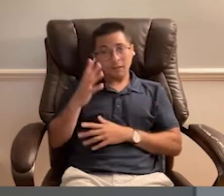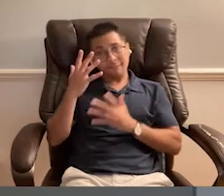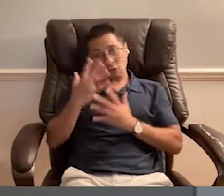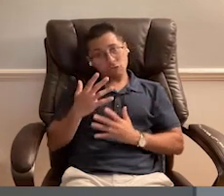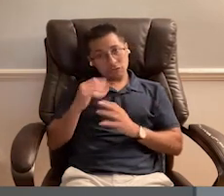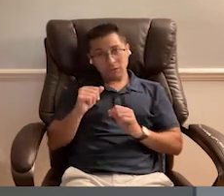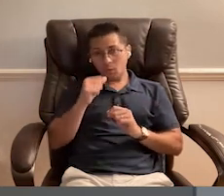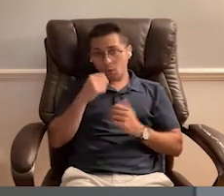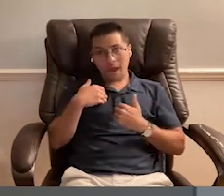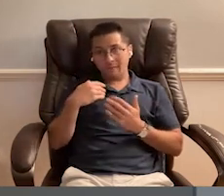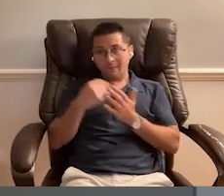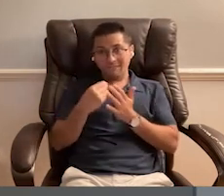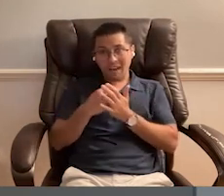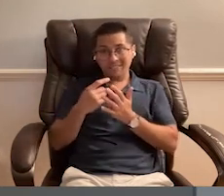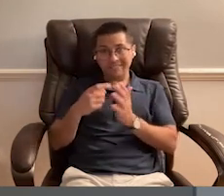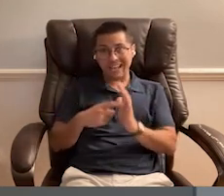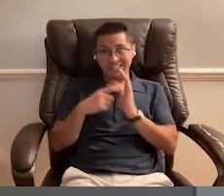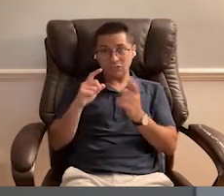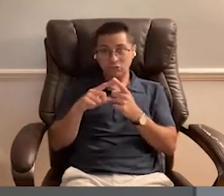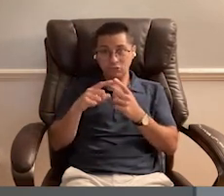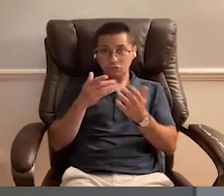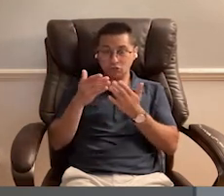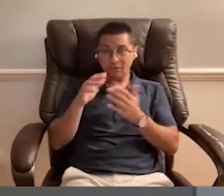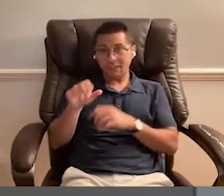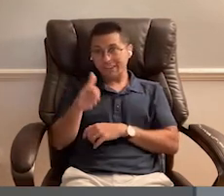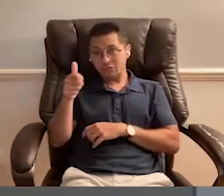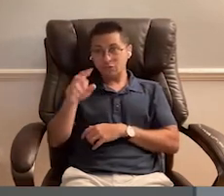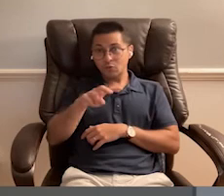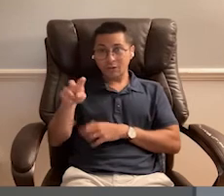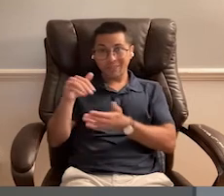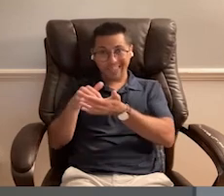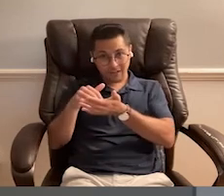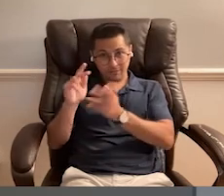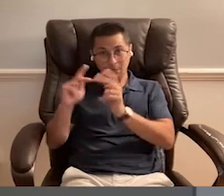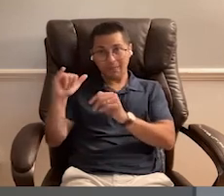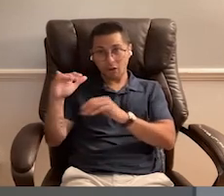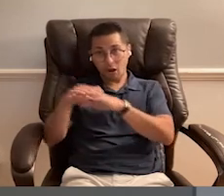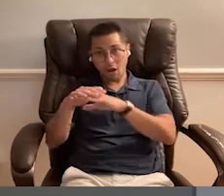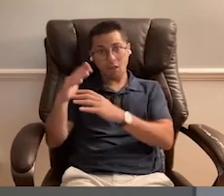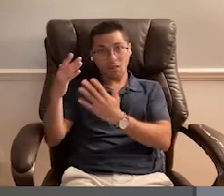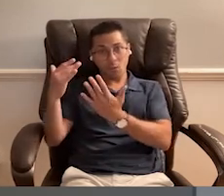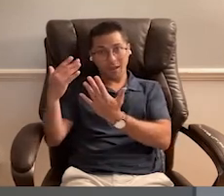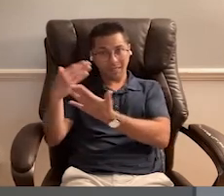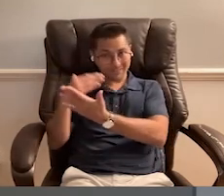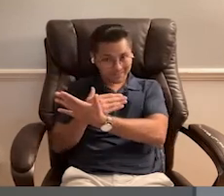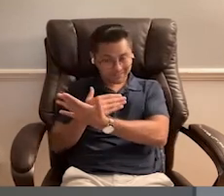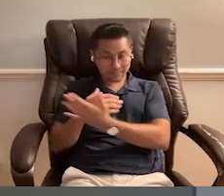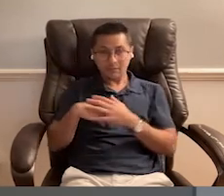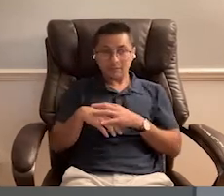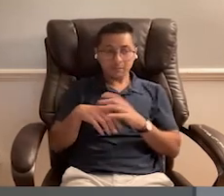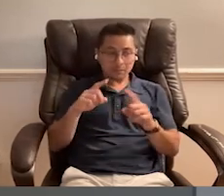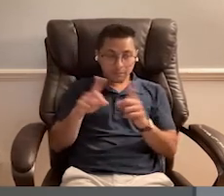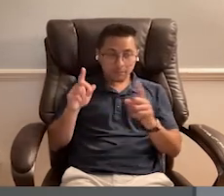community-based iBudget waiver services. Unfortunately, we don't have the funds necessary to serve the additional 22,000 who are on our